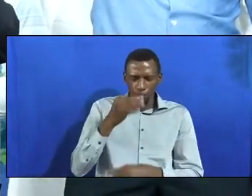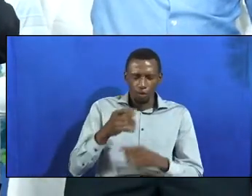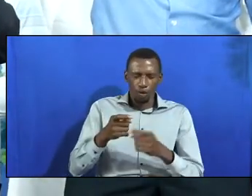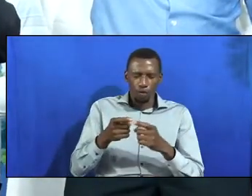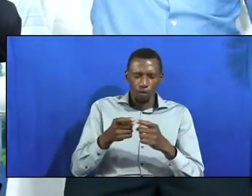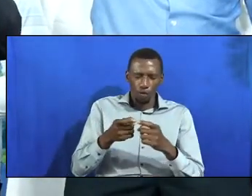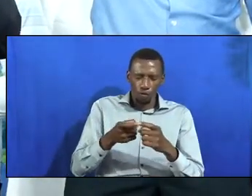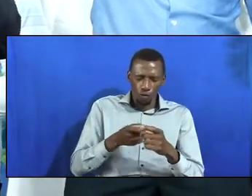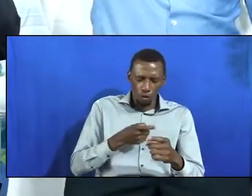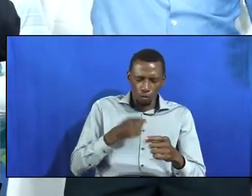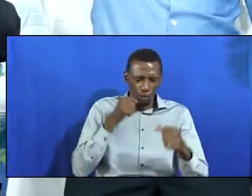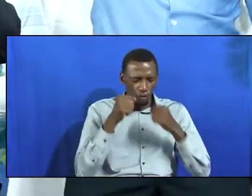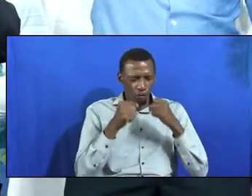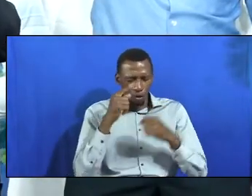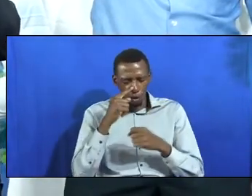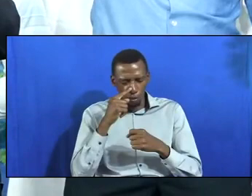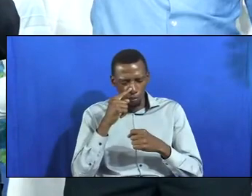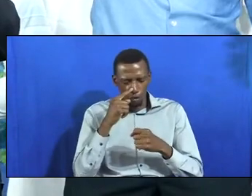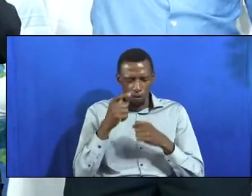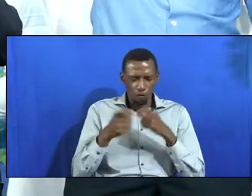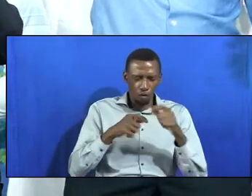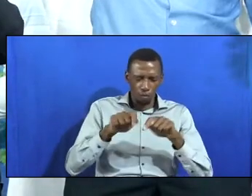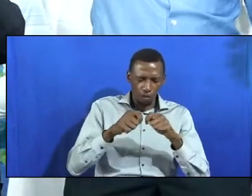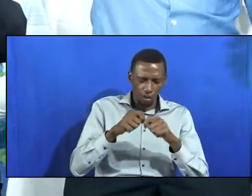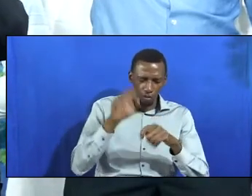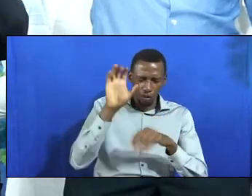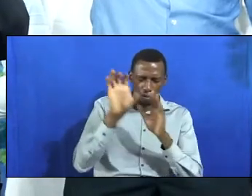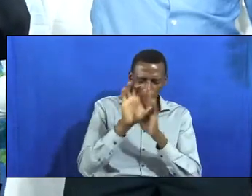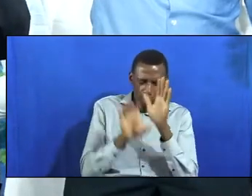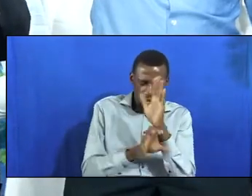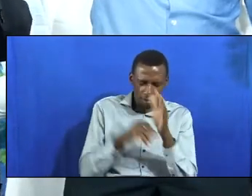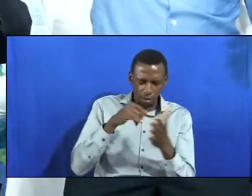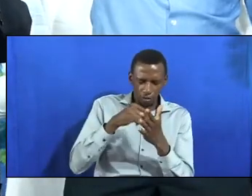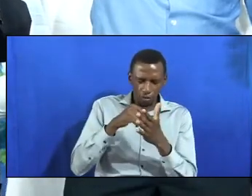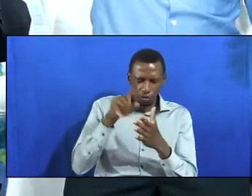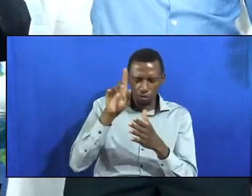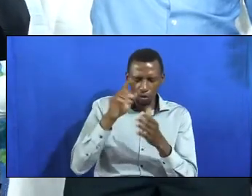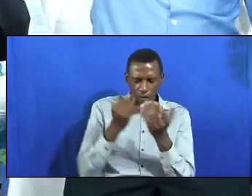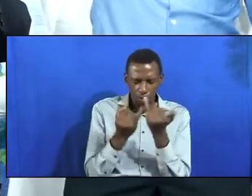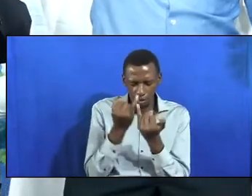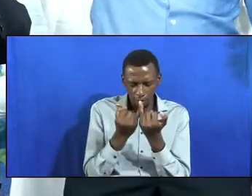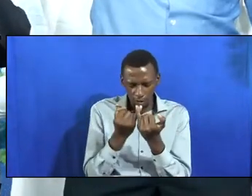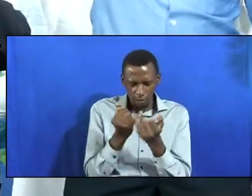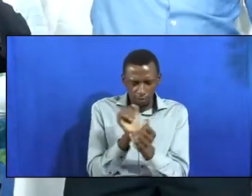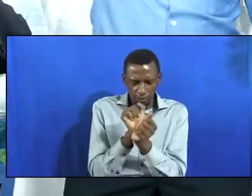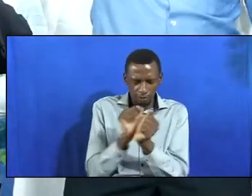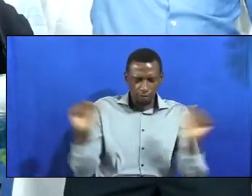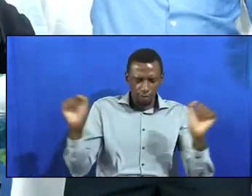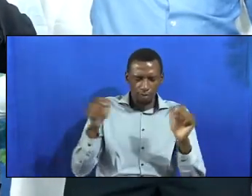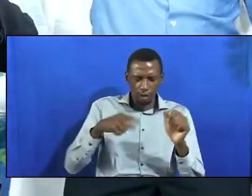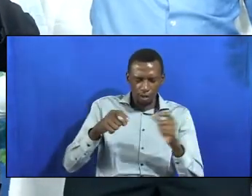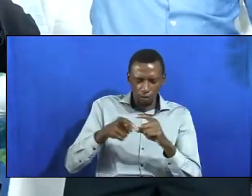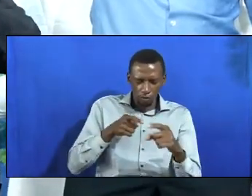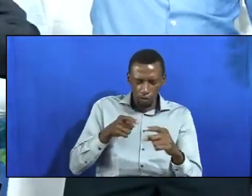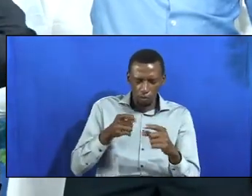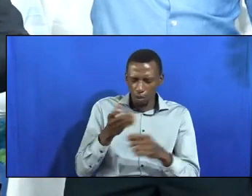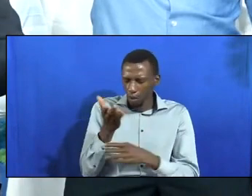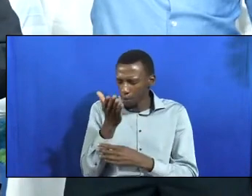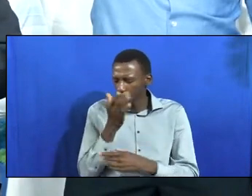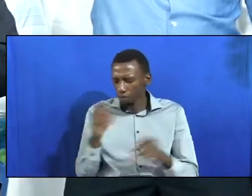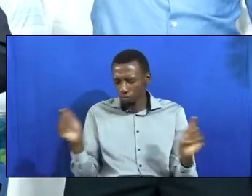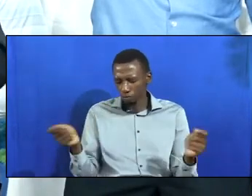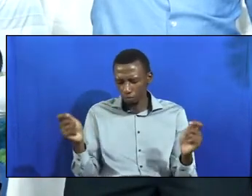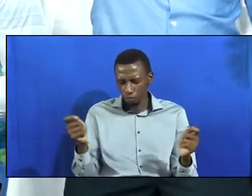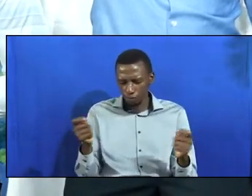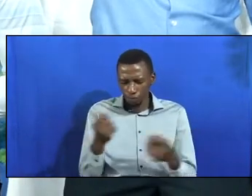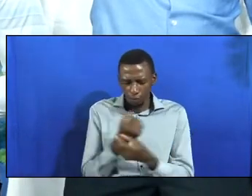your tithe, from breaking the commandments including your Sabbath, deliver us, Lord, from witch doctors, deliver us